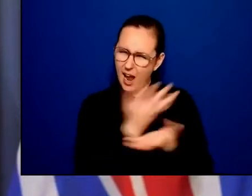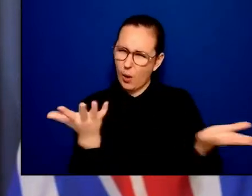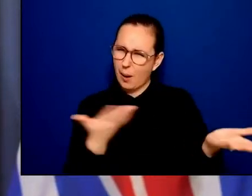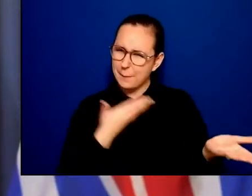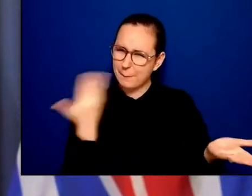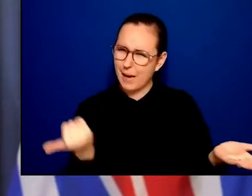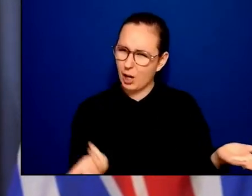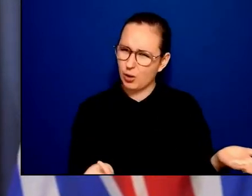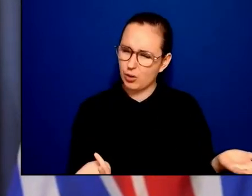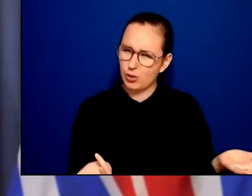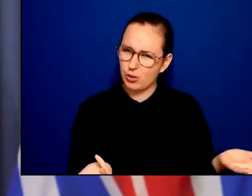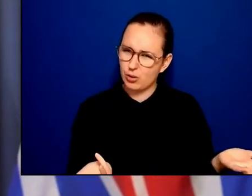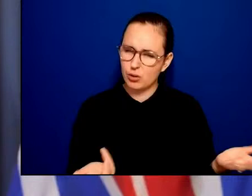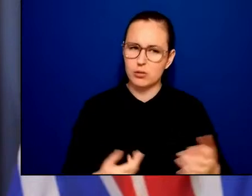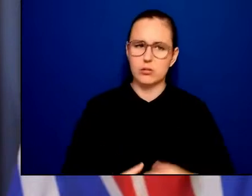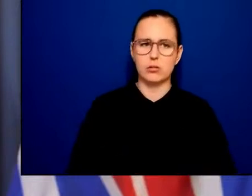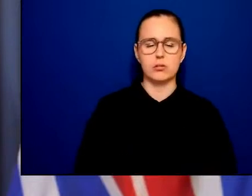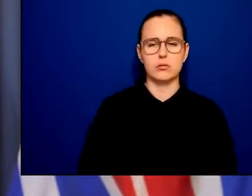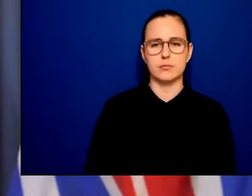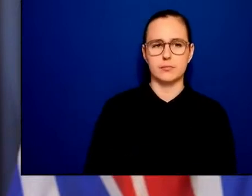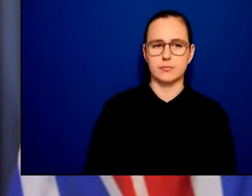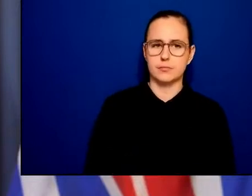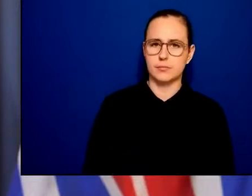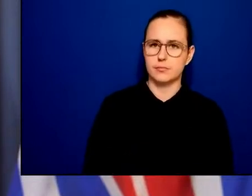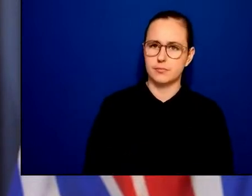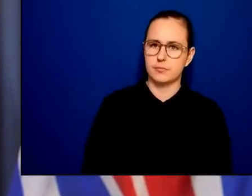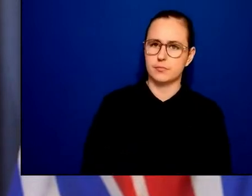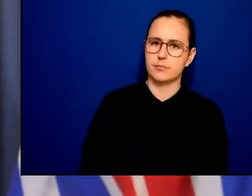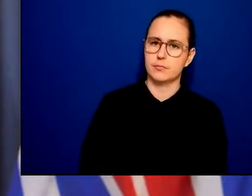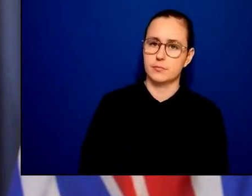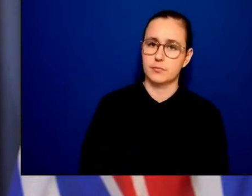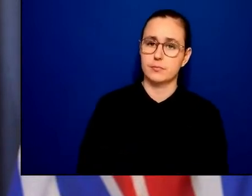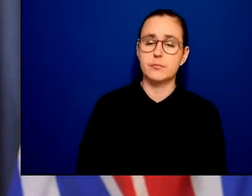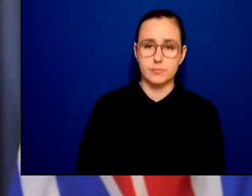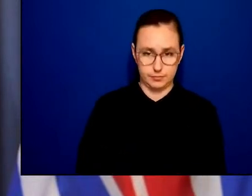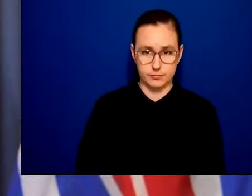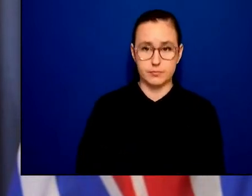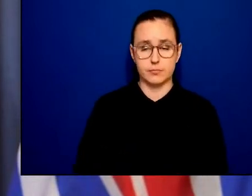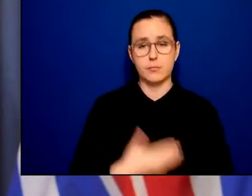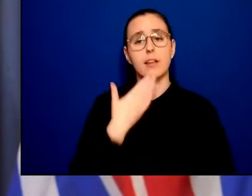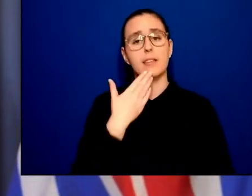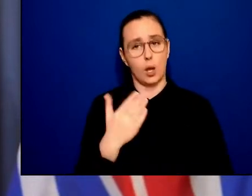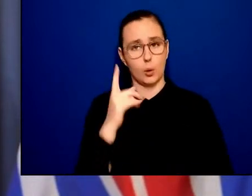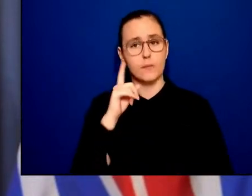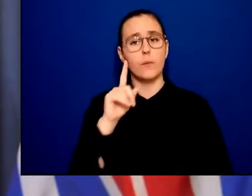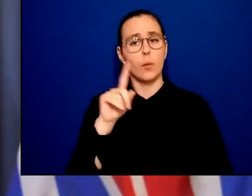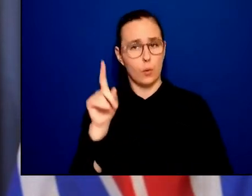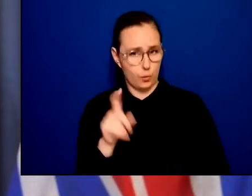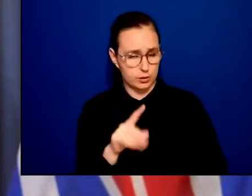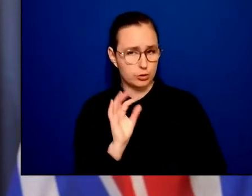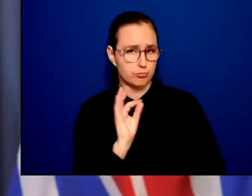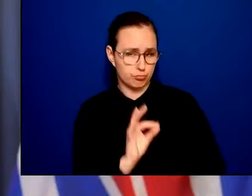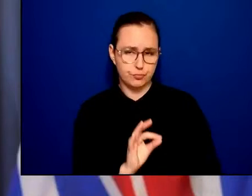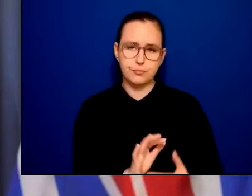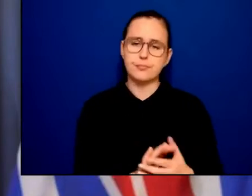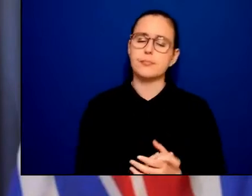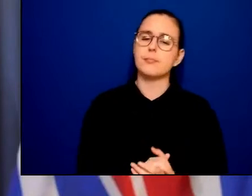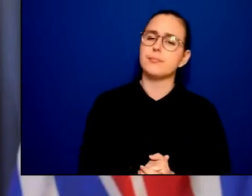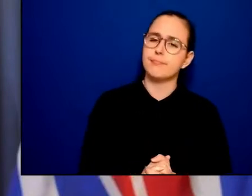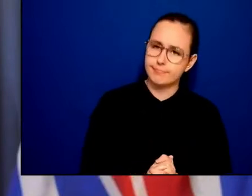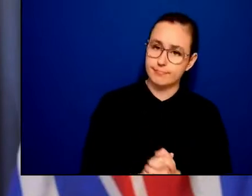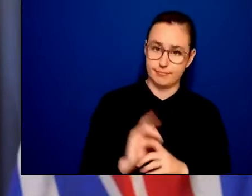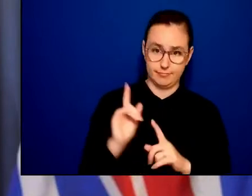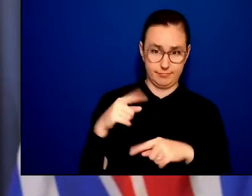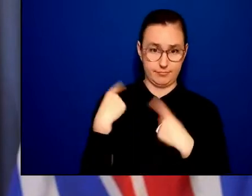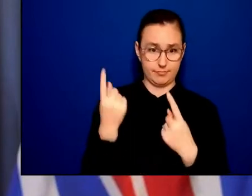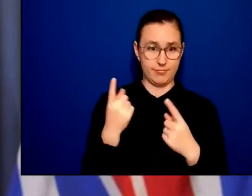for that question. We've been in an unprecedented natural disaster. And this province has been through a